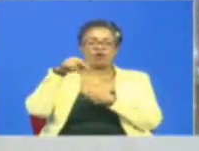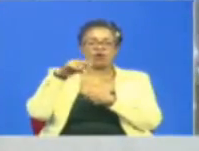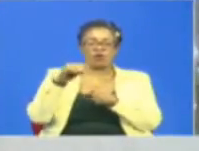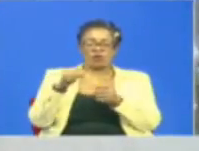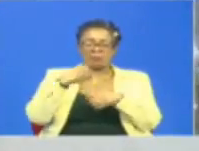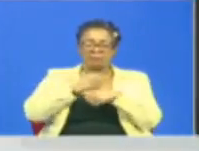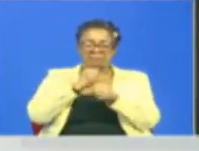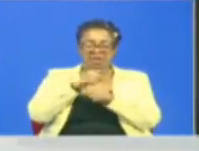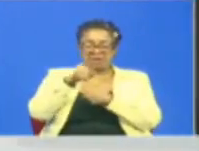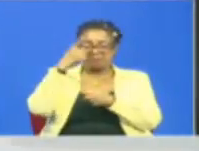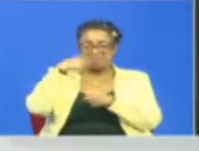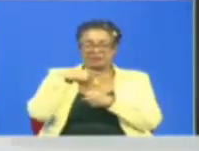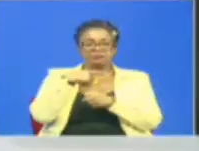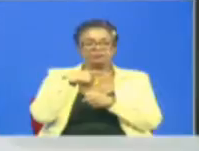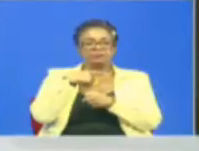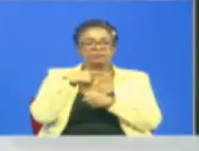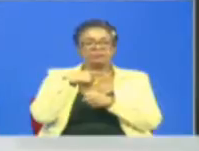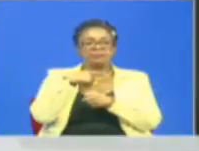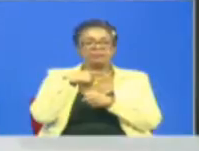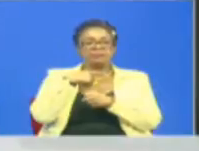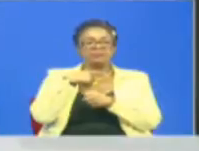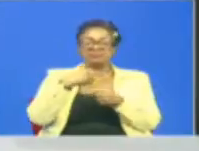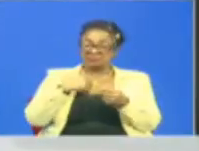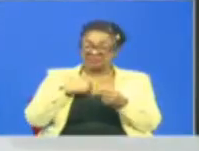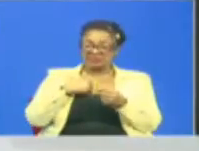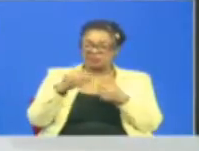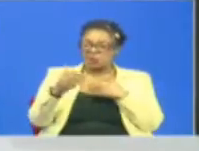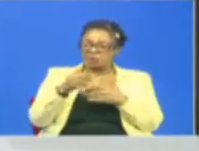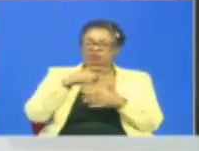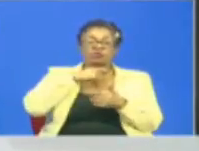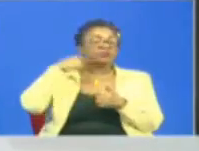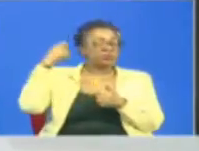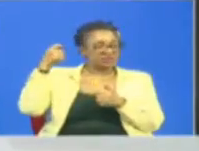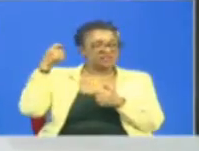his vision. I almost committed suicide because I guess